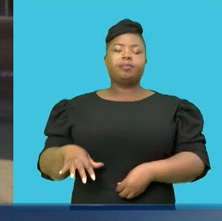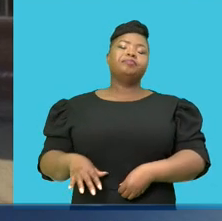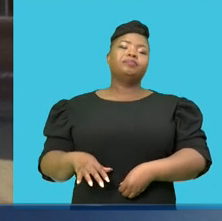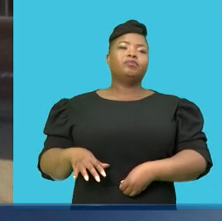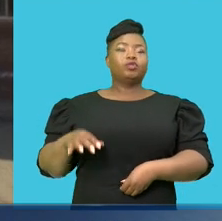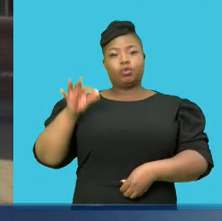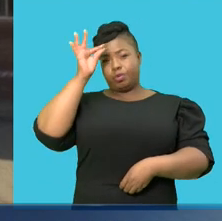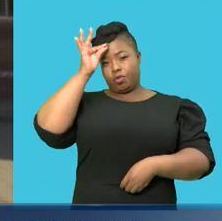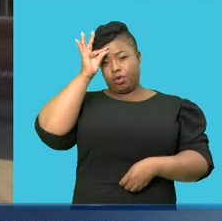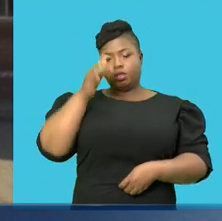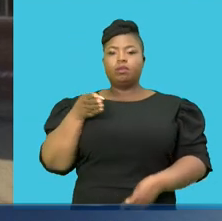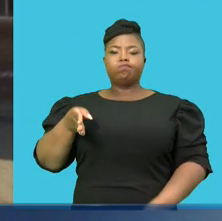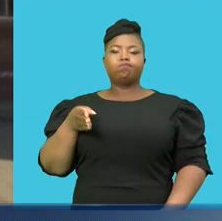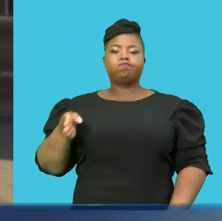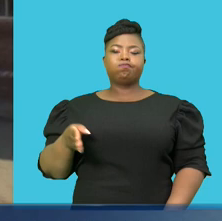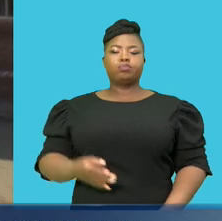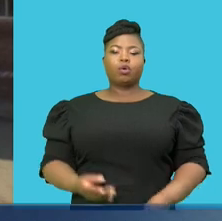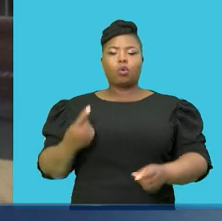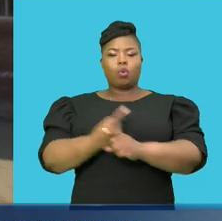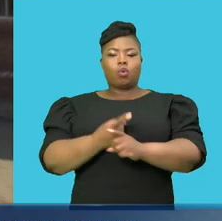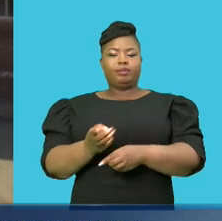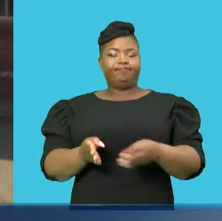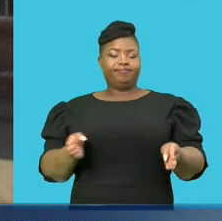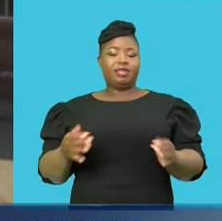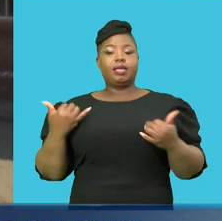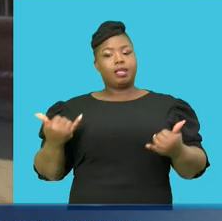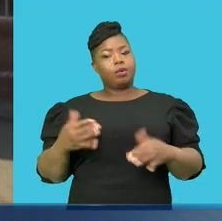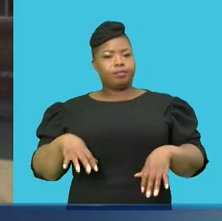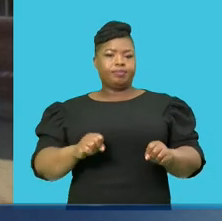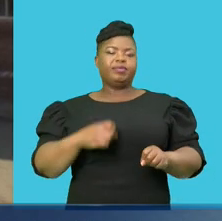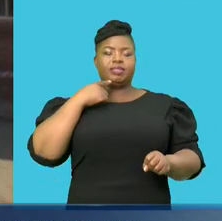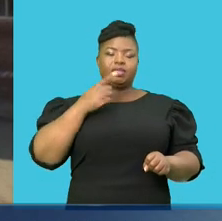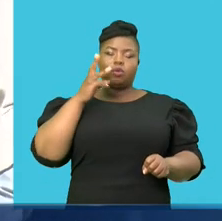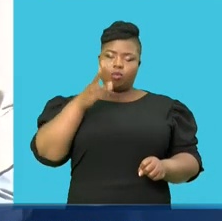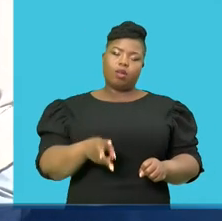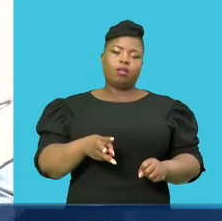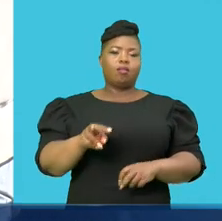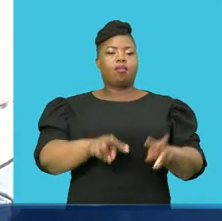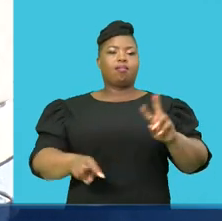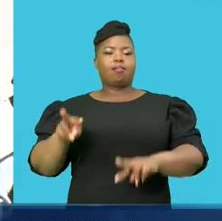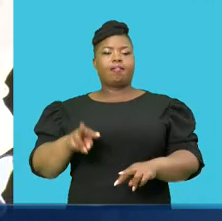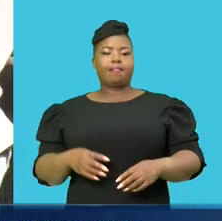So police visibility is required and they undertook that they will always be around.